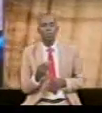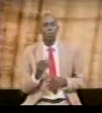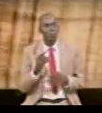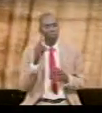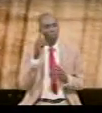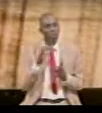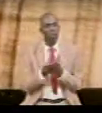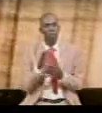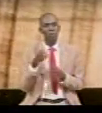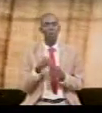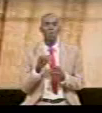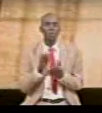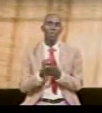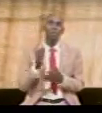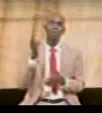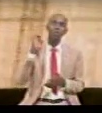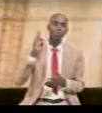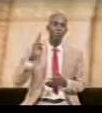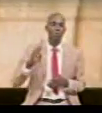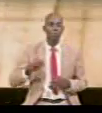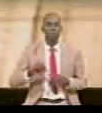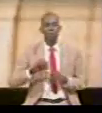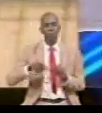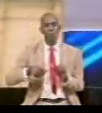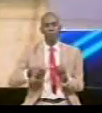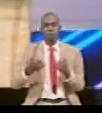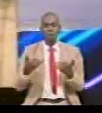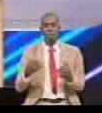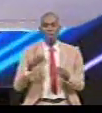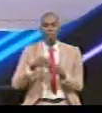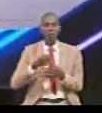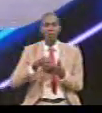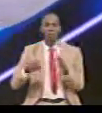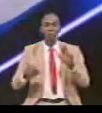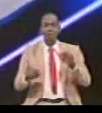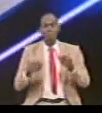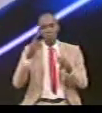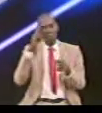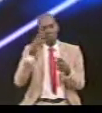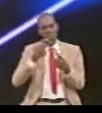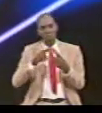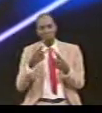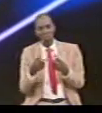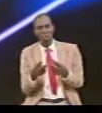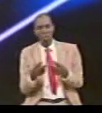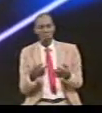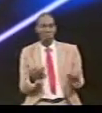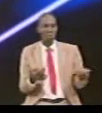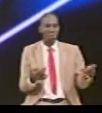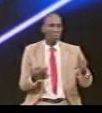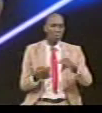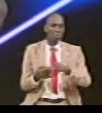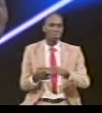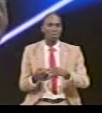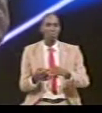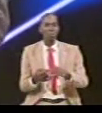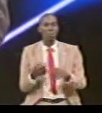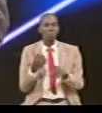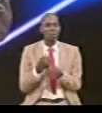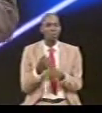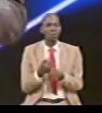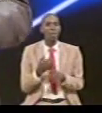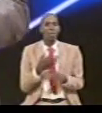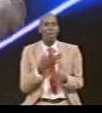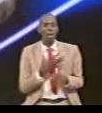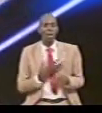Look at verse 13. In verse 13, for neither they themselves who are circumcised keep the